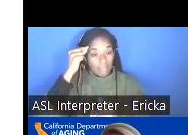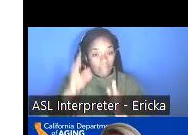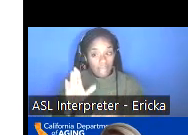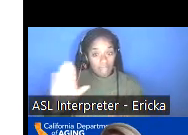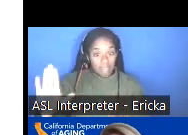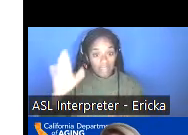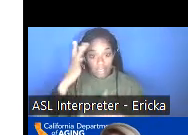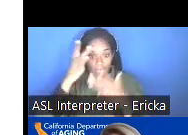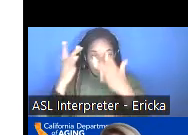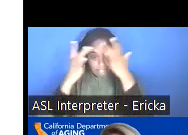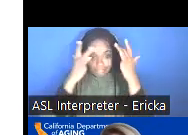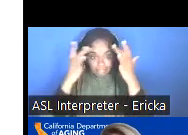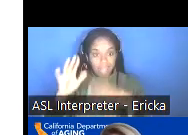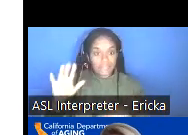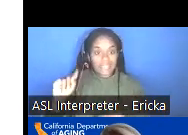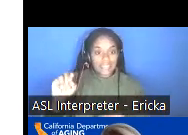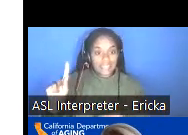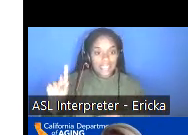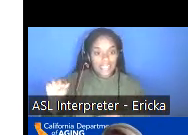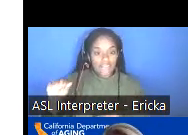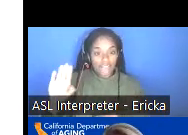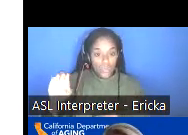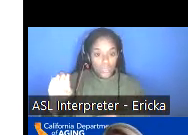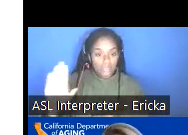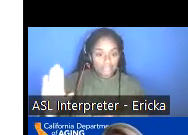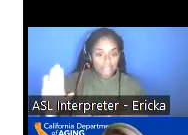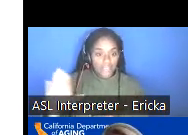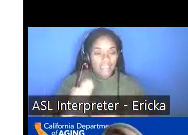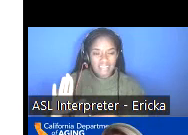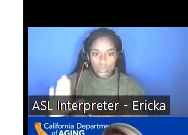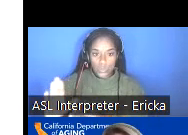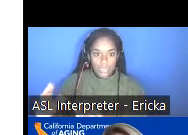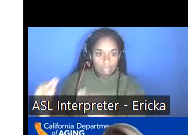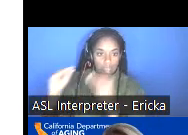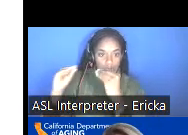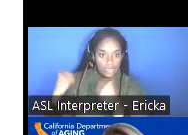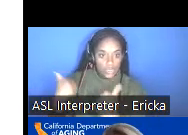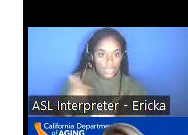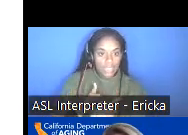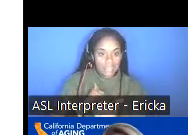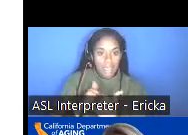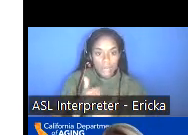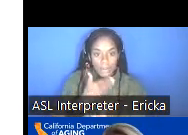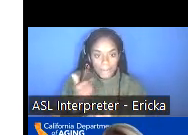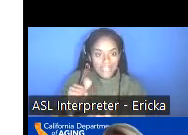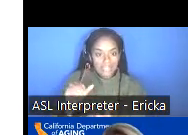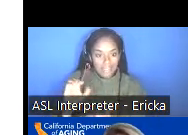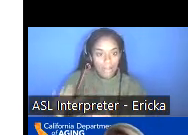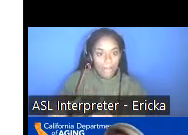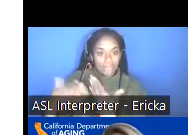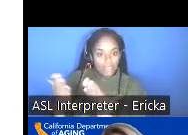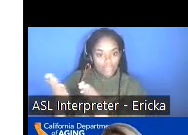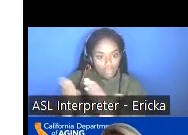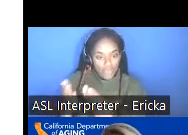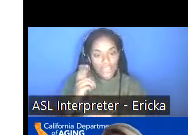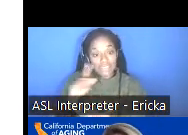task force, and really continuing to educate us on how we might best care and provide services